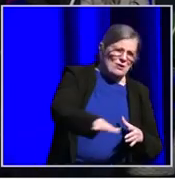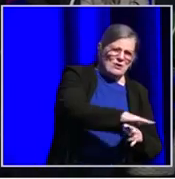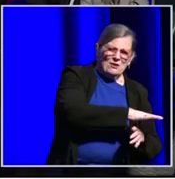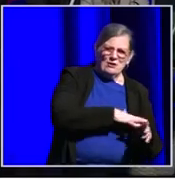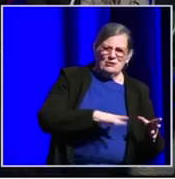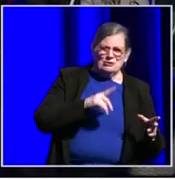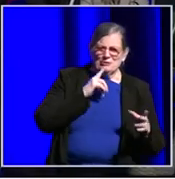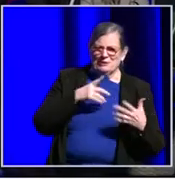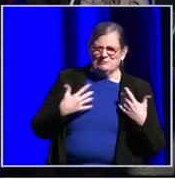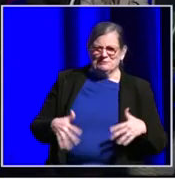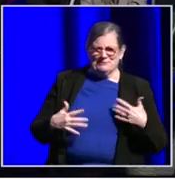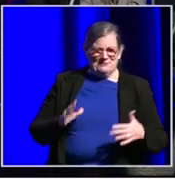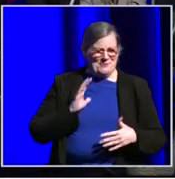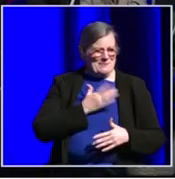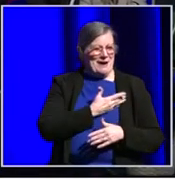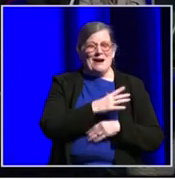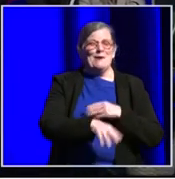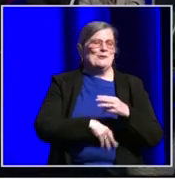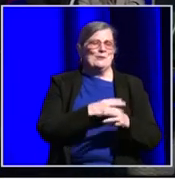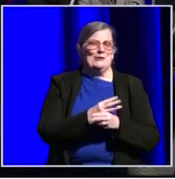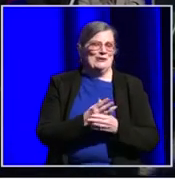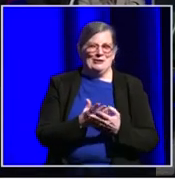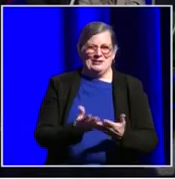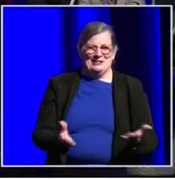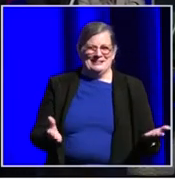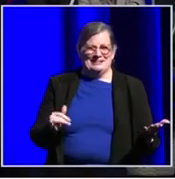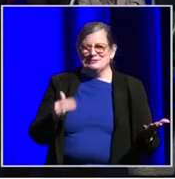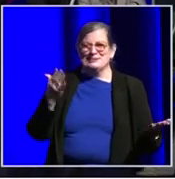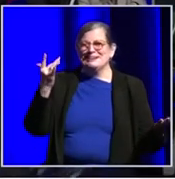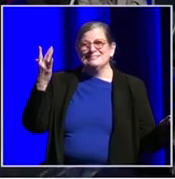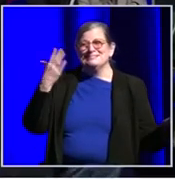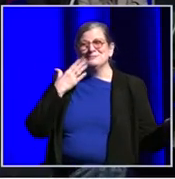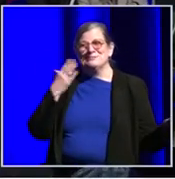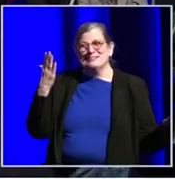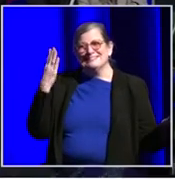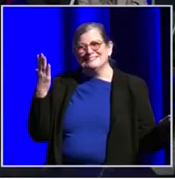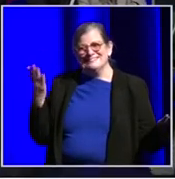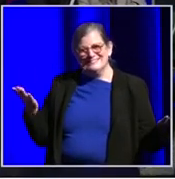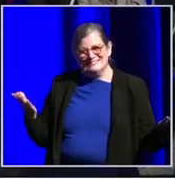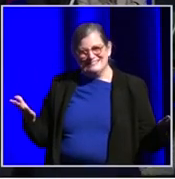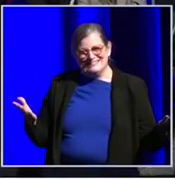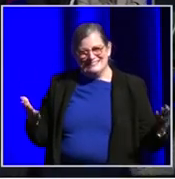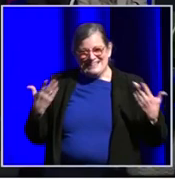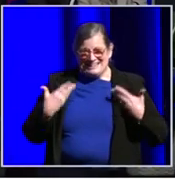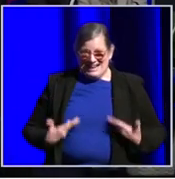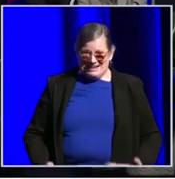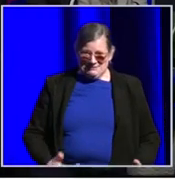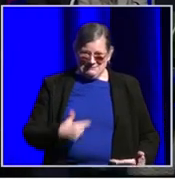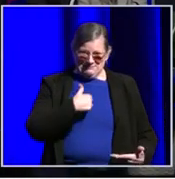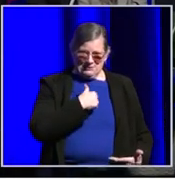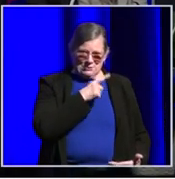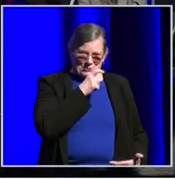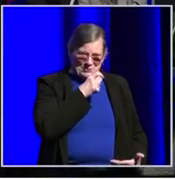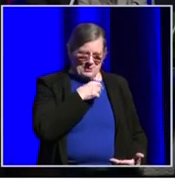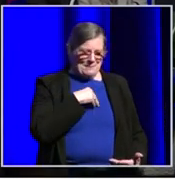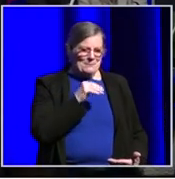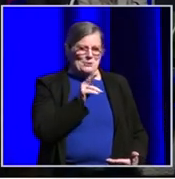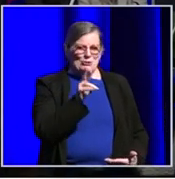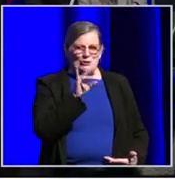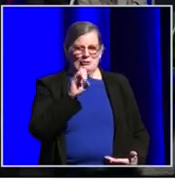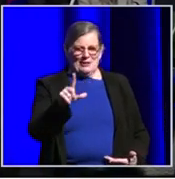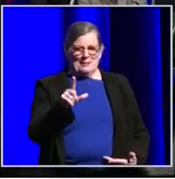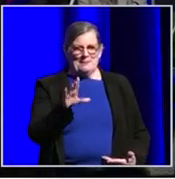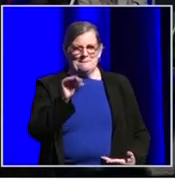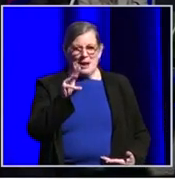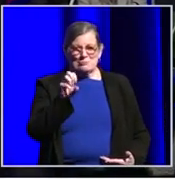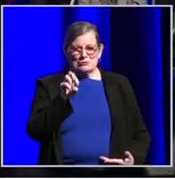around our world, good morning. I am Muriel Bowser. I am Joan and Joe